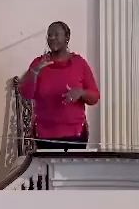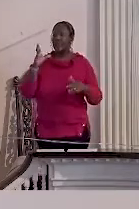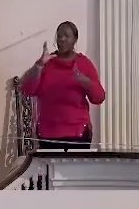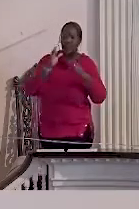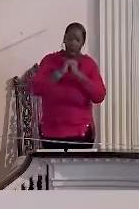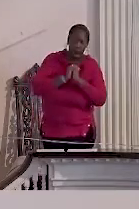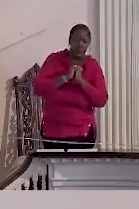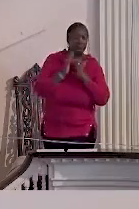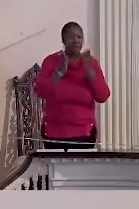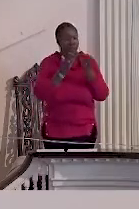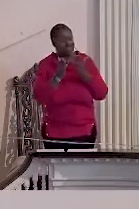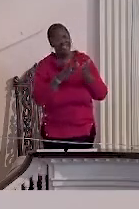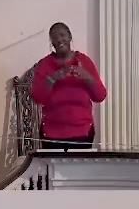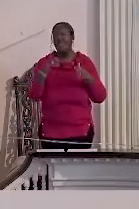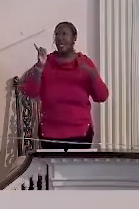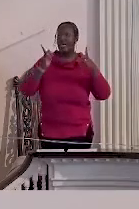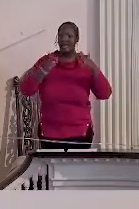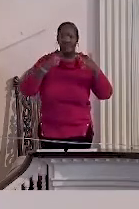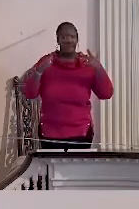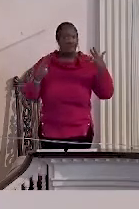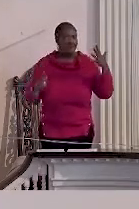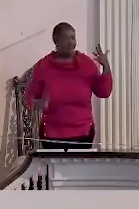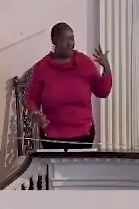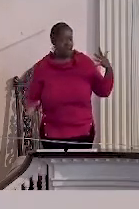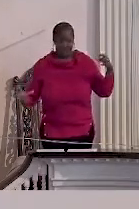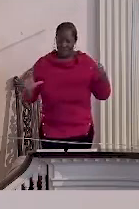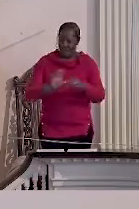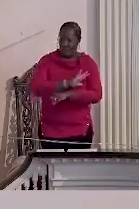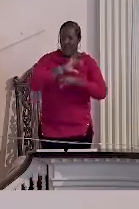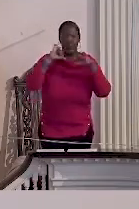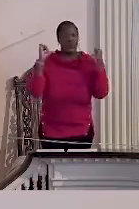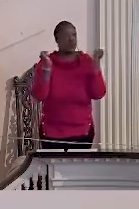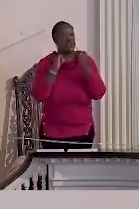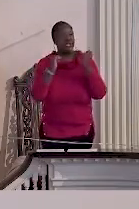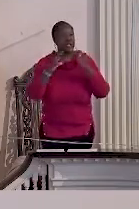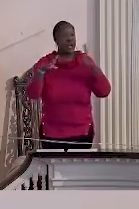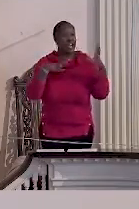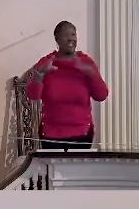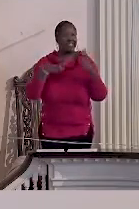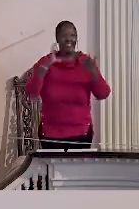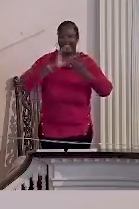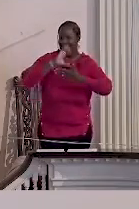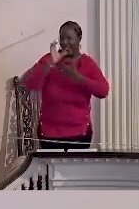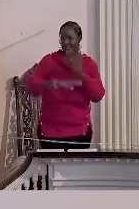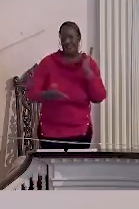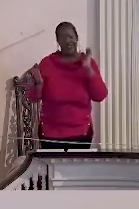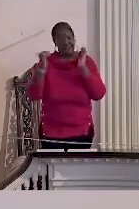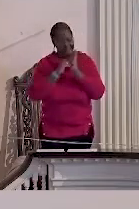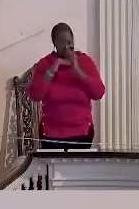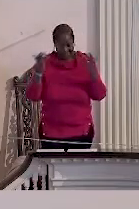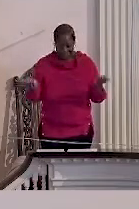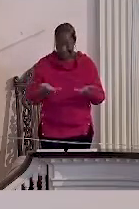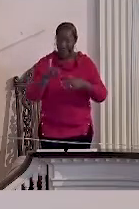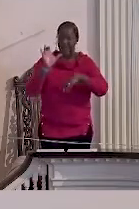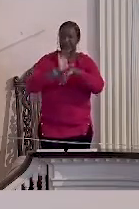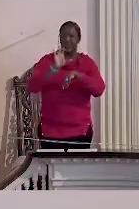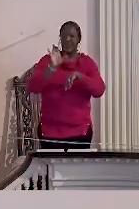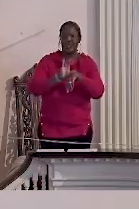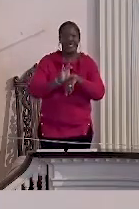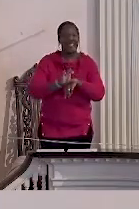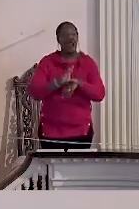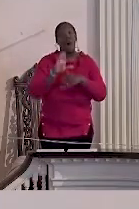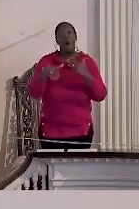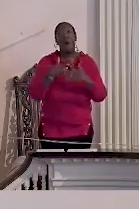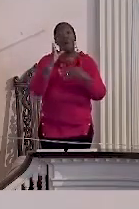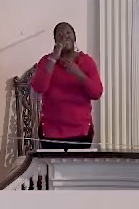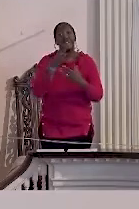themselves. This is a full winter holiday calendar, once again here at the church. All of the details